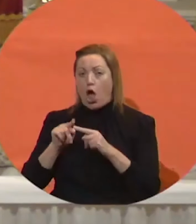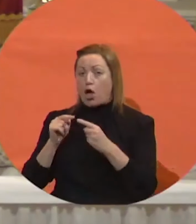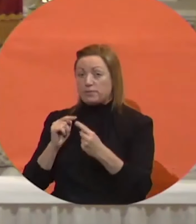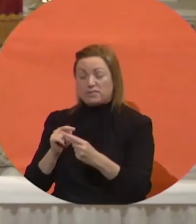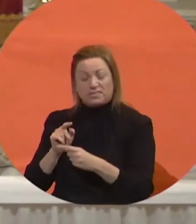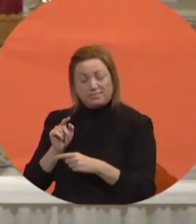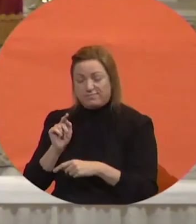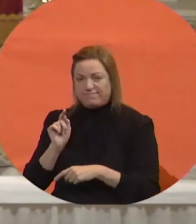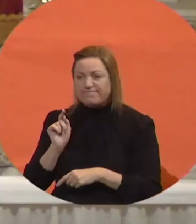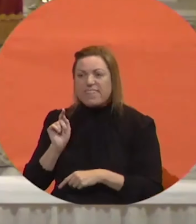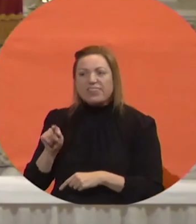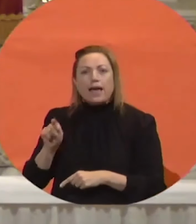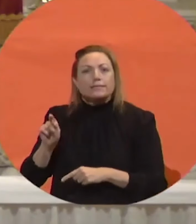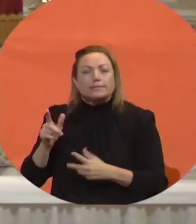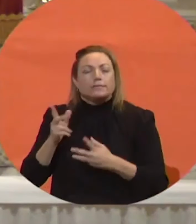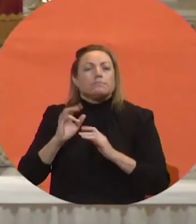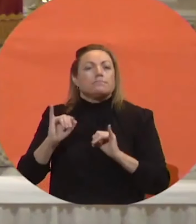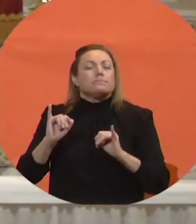anti-Christ.